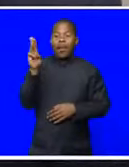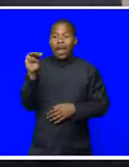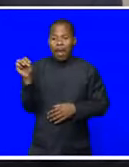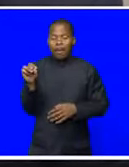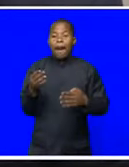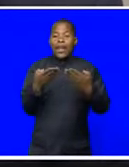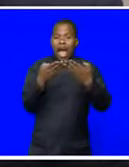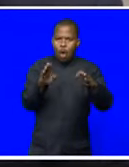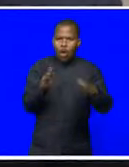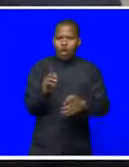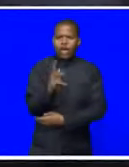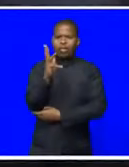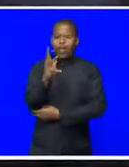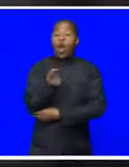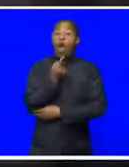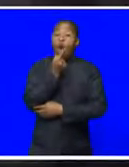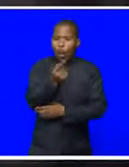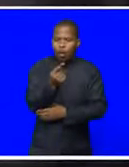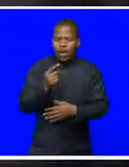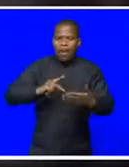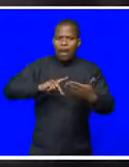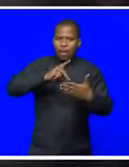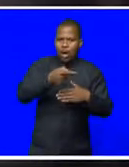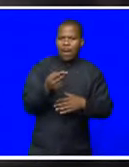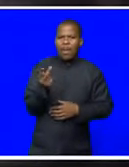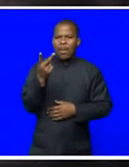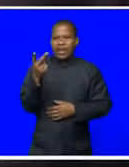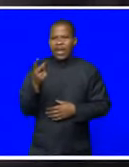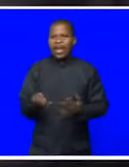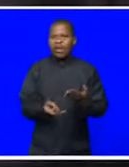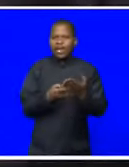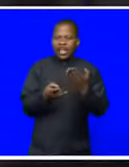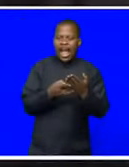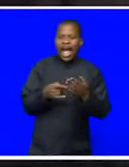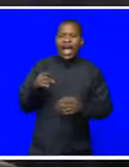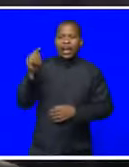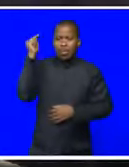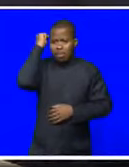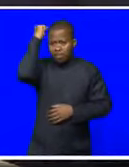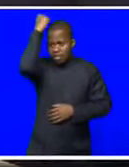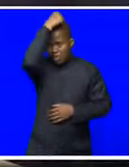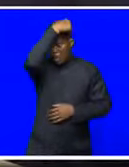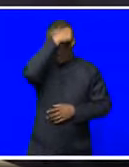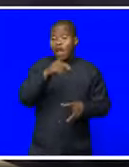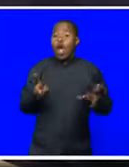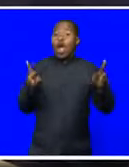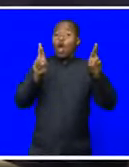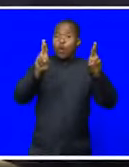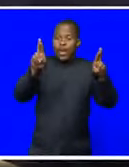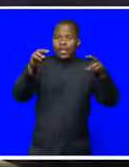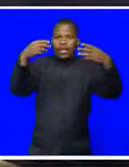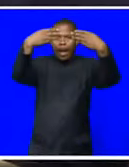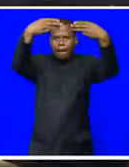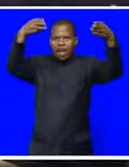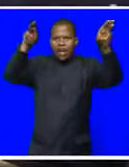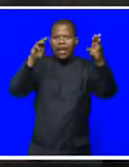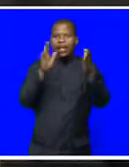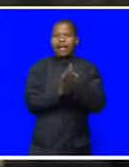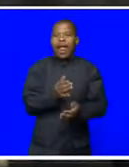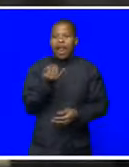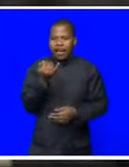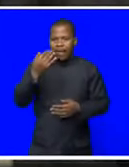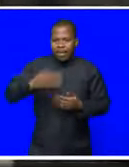Lamine said these tools meet to fulfill His Majesty's wish when he officially opened the fourth session of the 11th